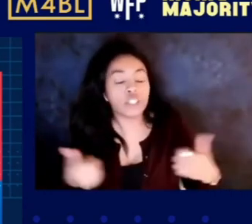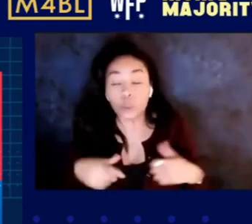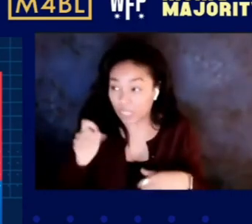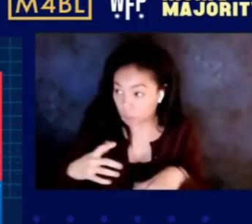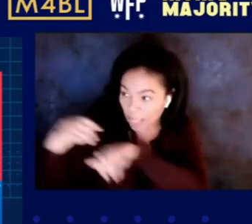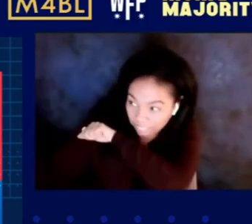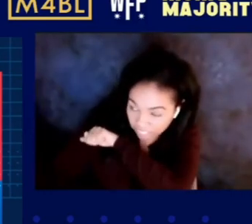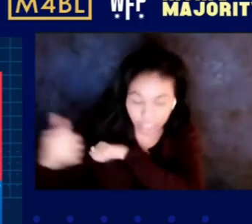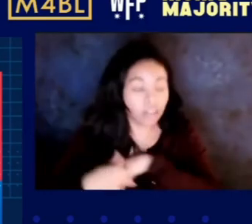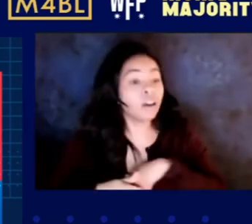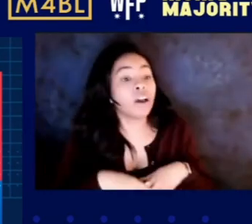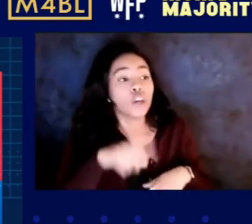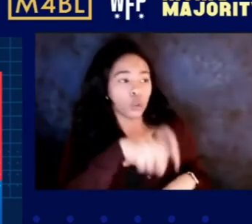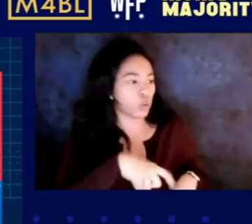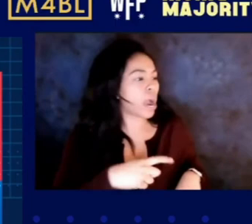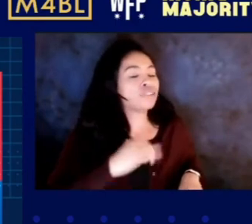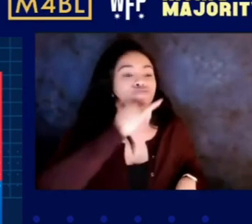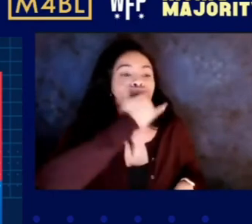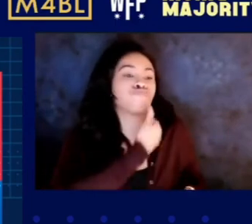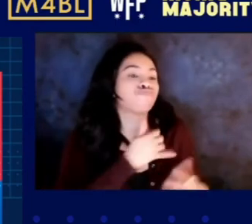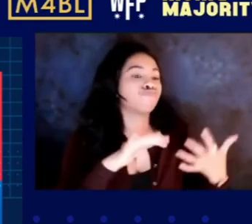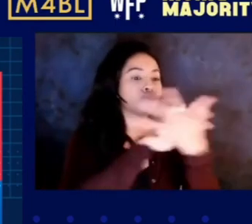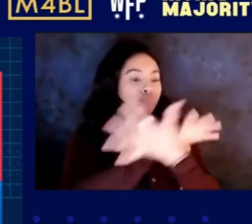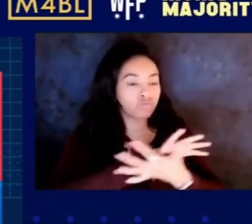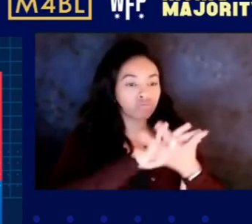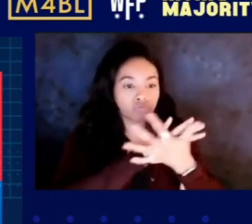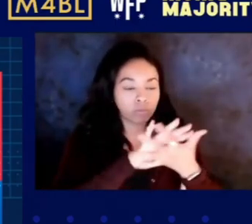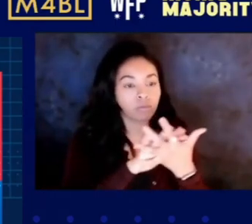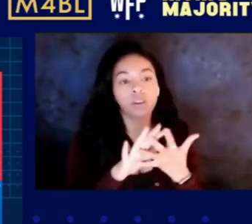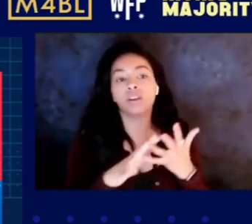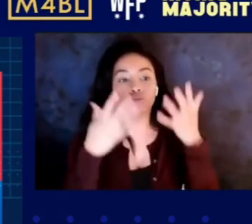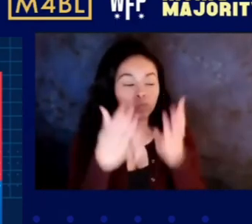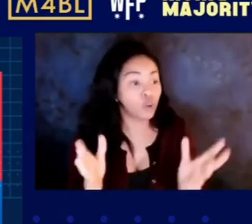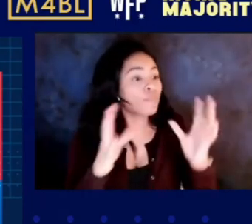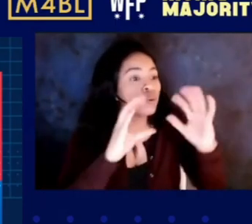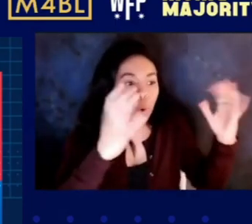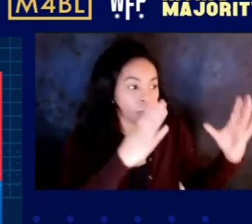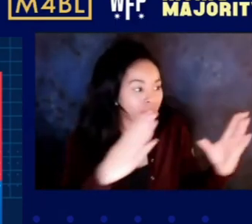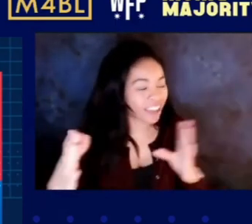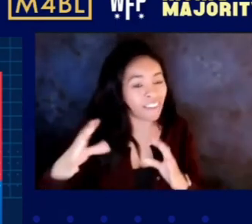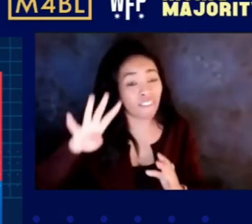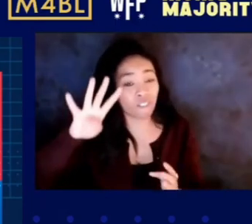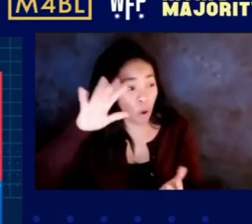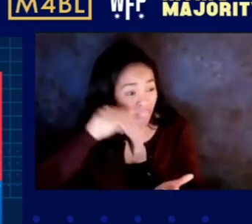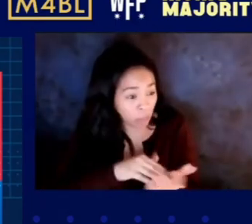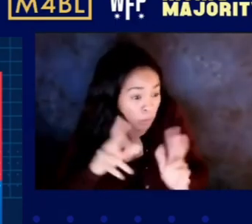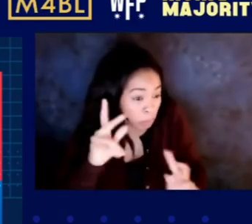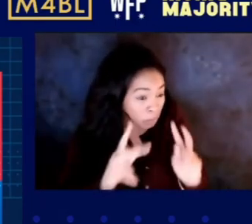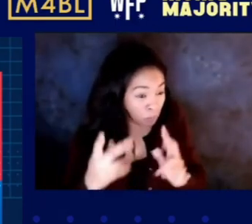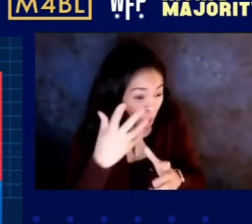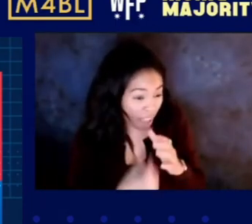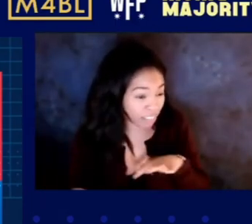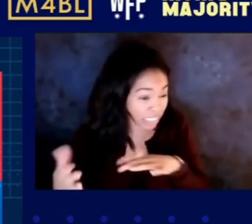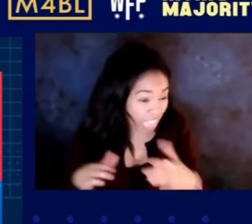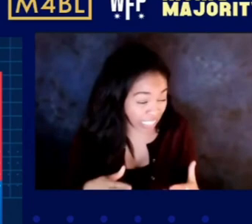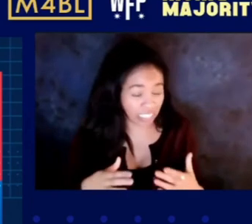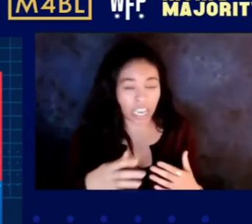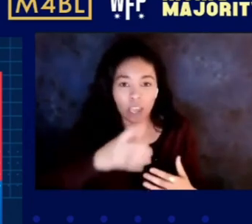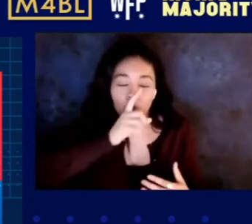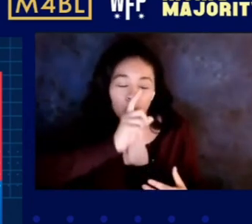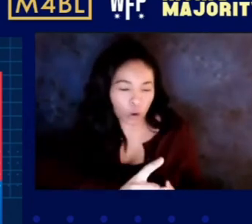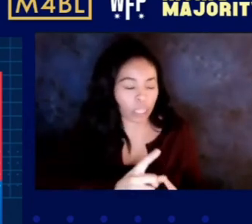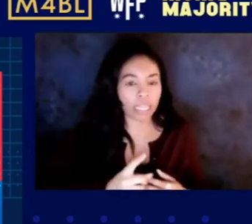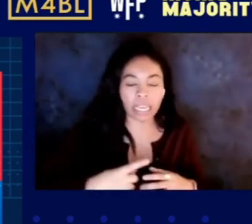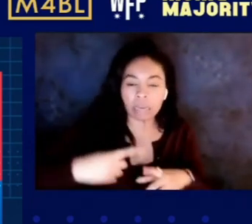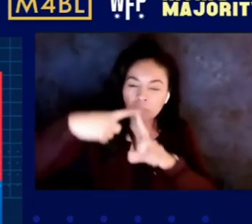Shame on both of you. You guys are misleading the public. You have no plan. 4,000 people have died. And we're getting record cases every